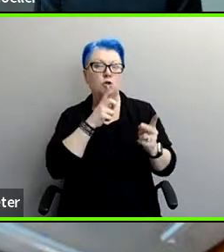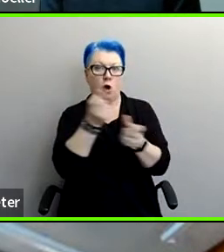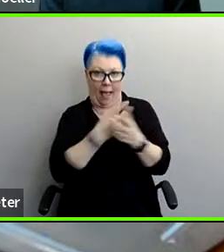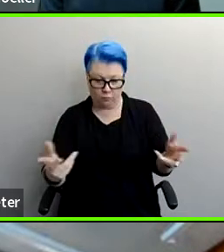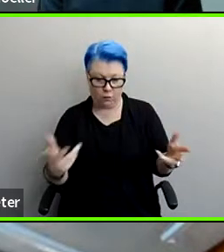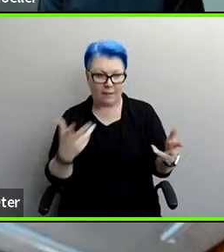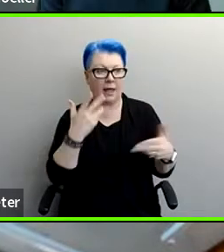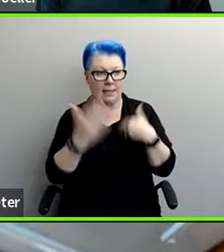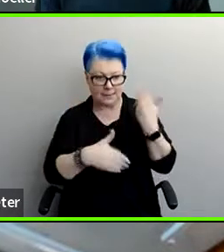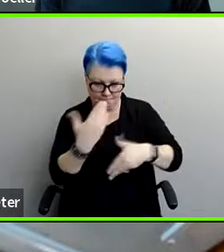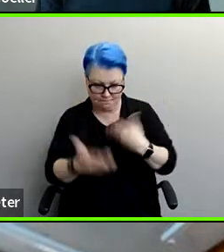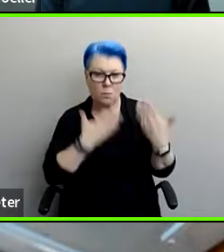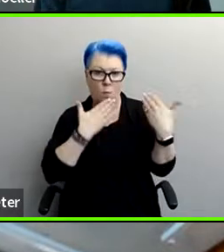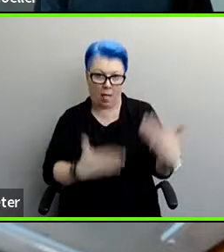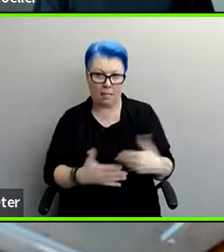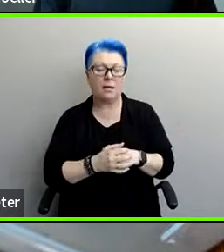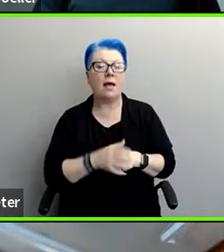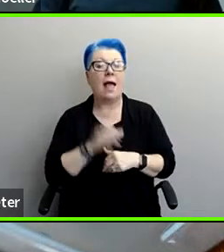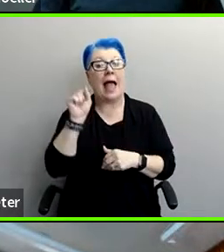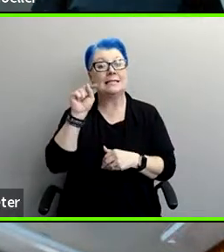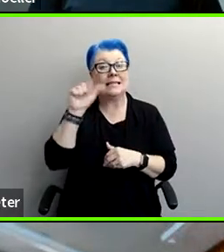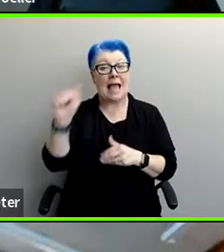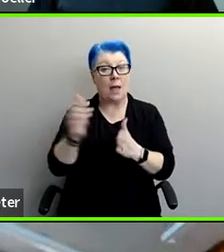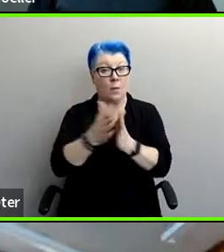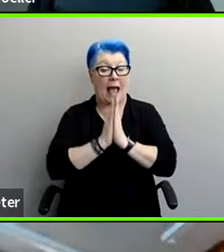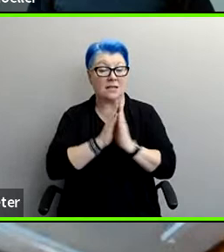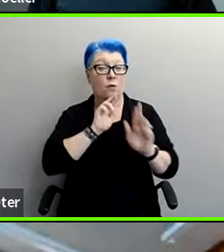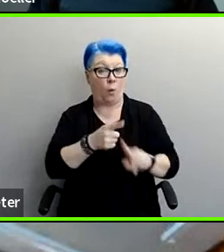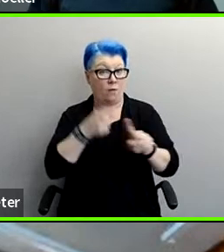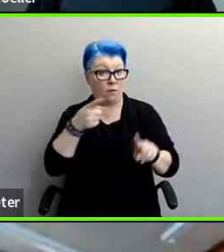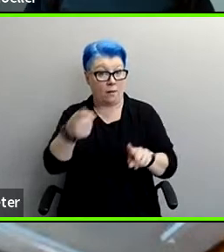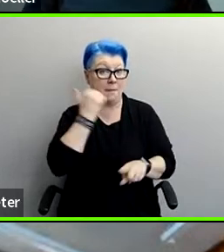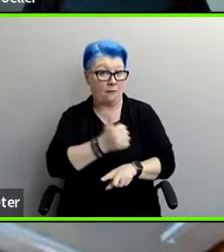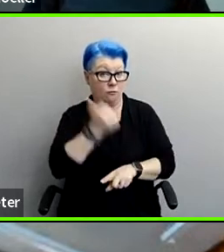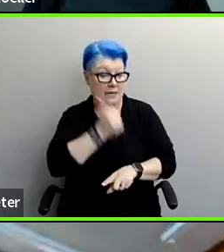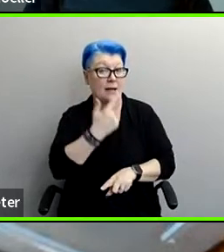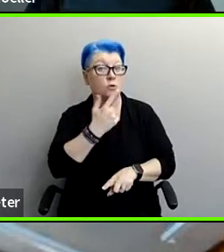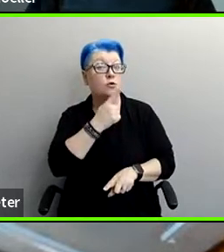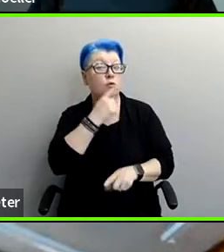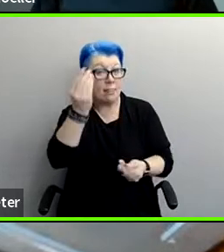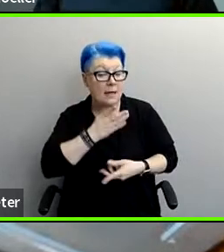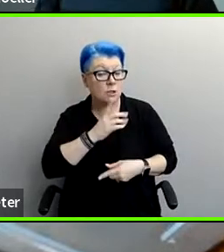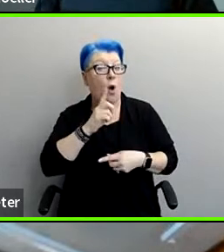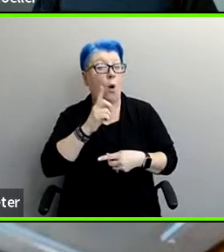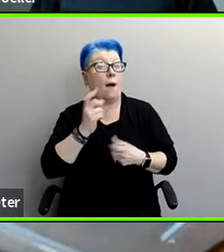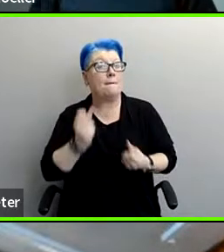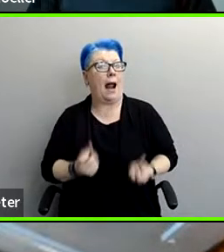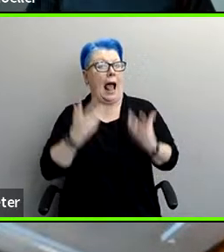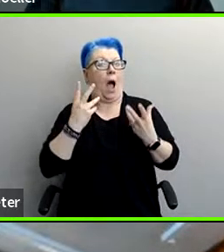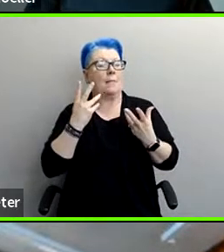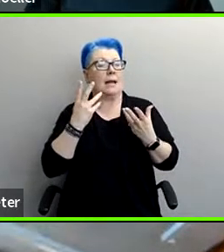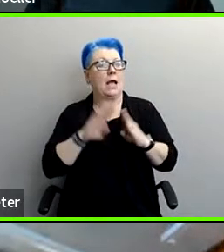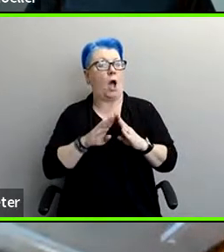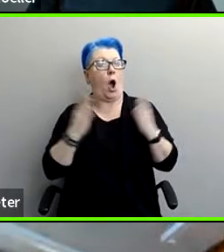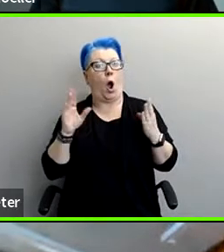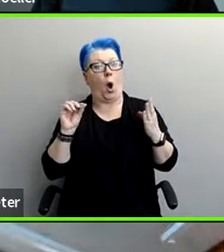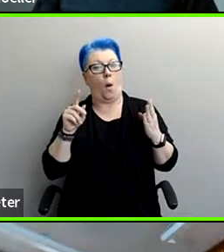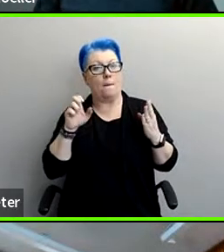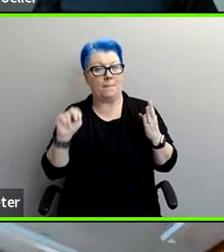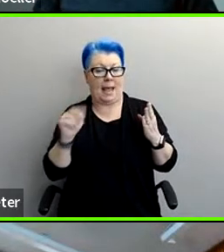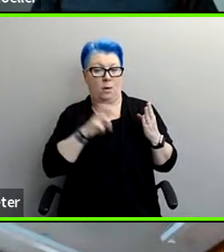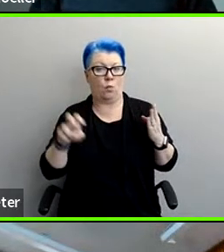have STA provide a report daily that talks about the number of open routes so that we can monitor them. Today there were